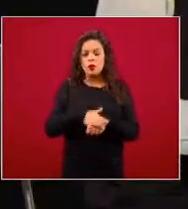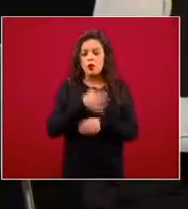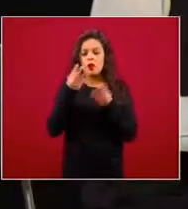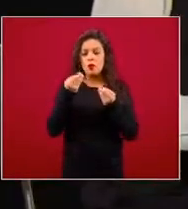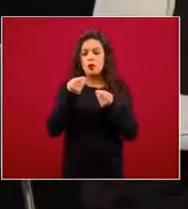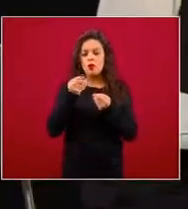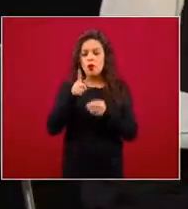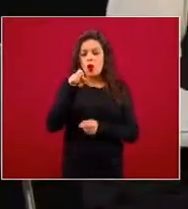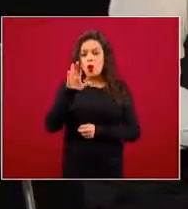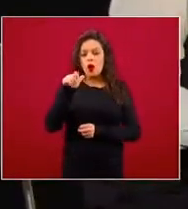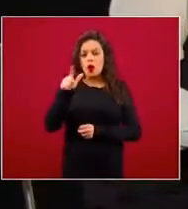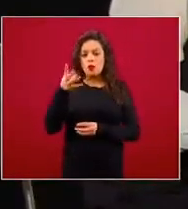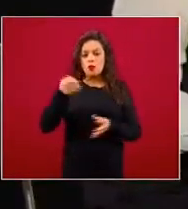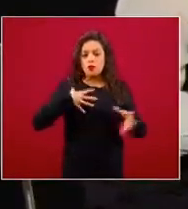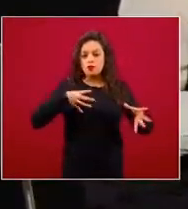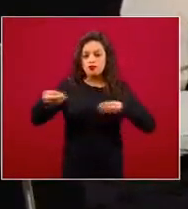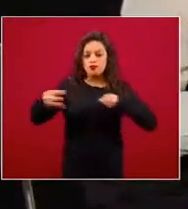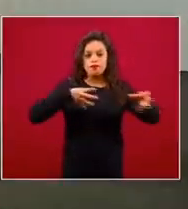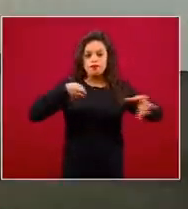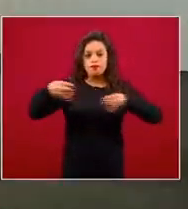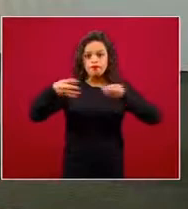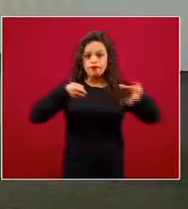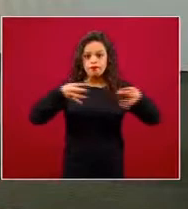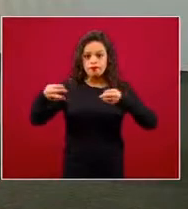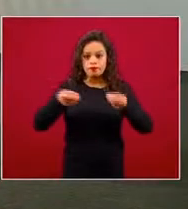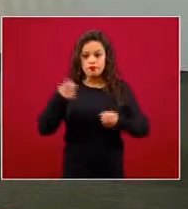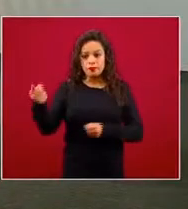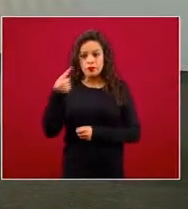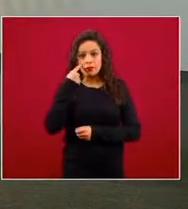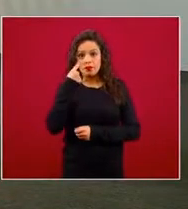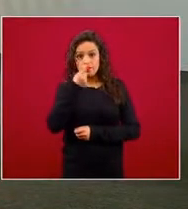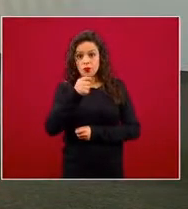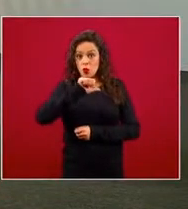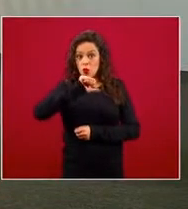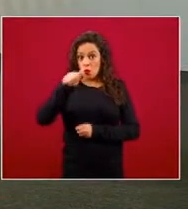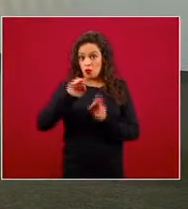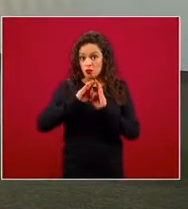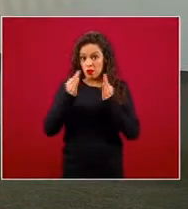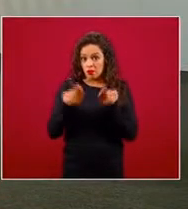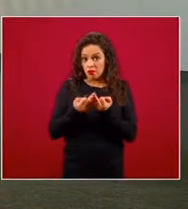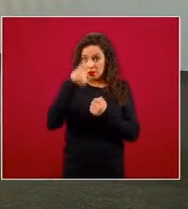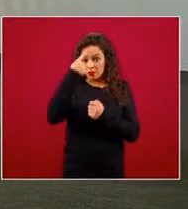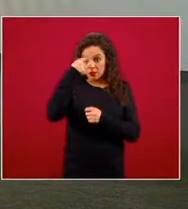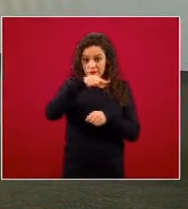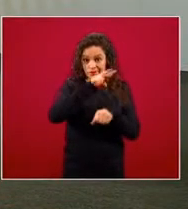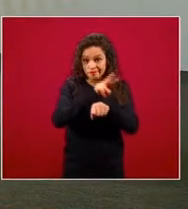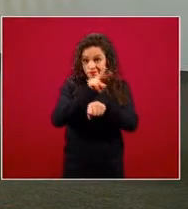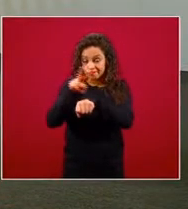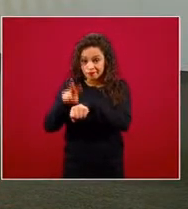tons of markets are closing, I want to know if you're thinking of implementing different